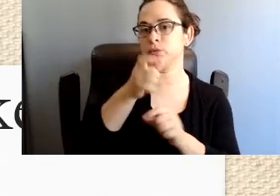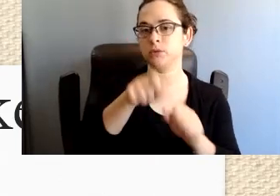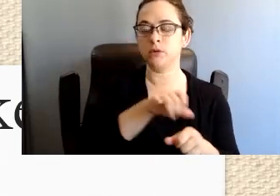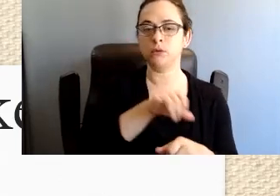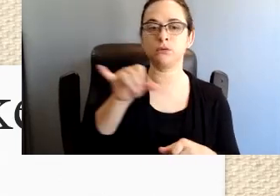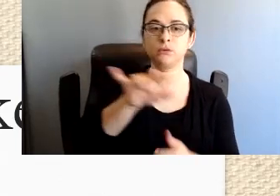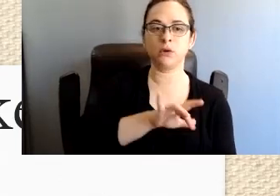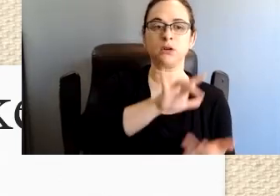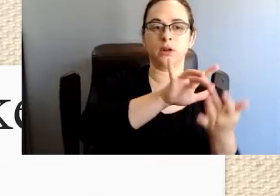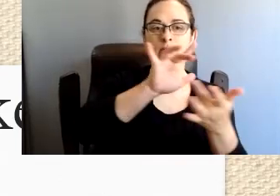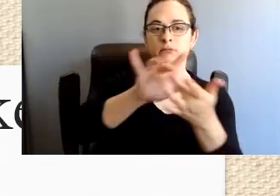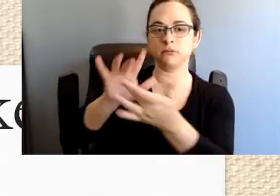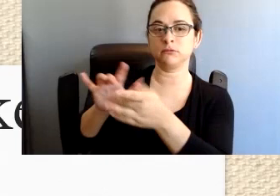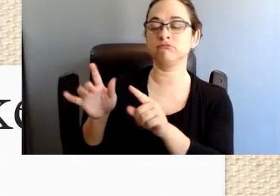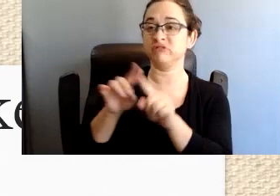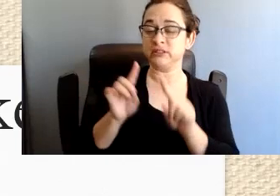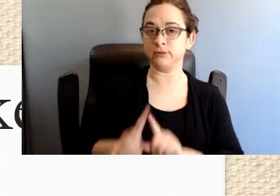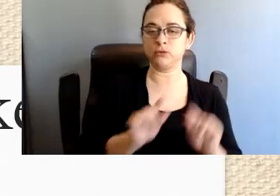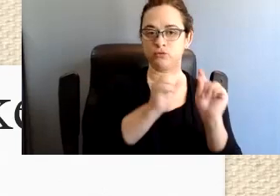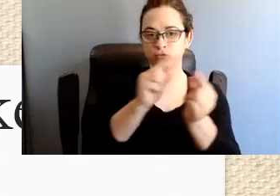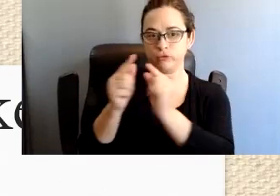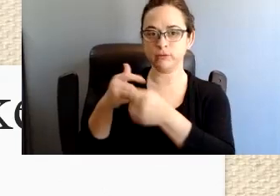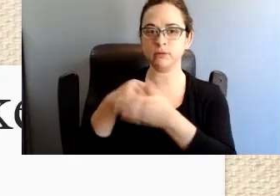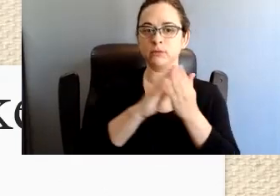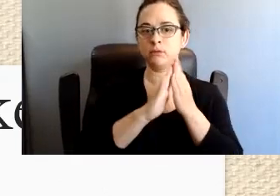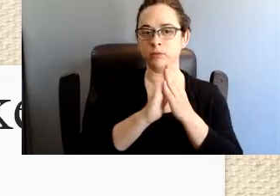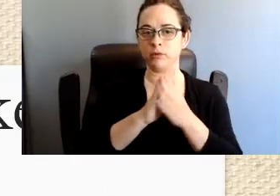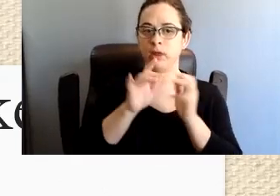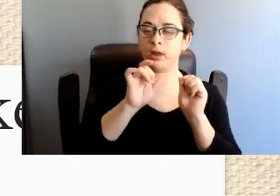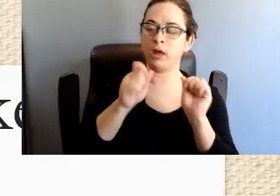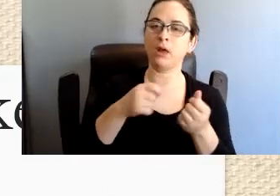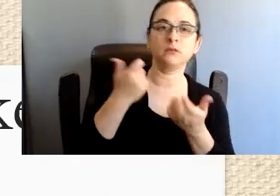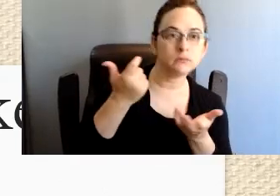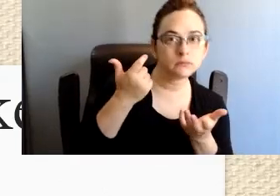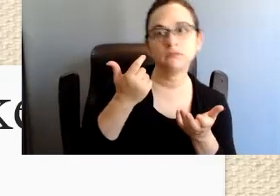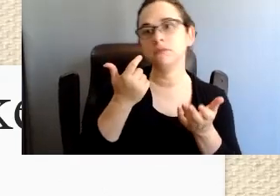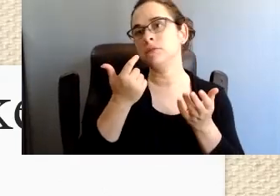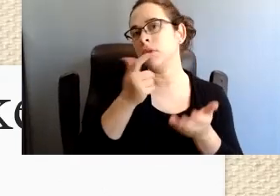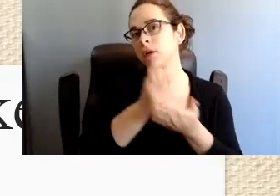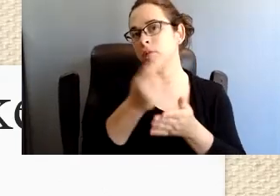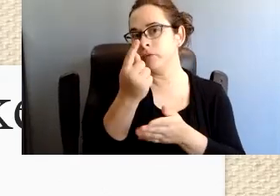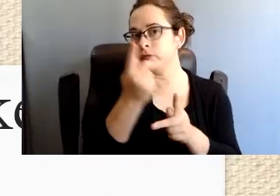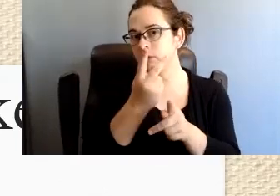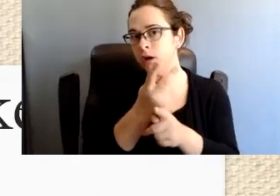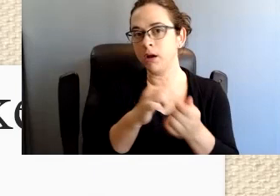community groups that can support undocumented immigrant youth and create a club that supports undocumented students.